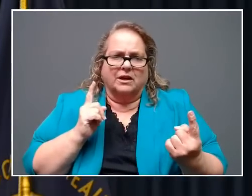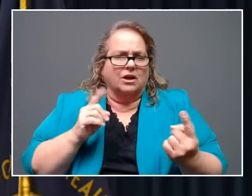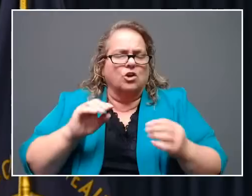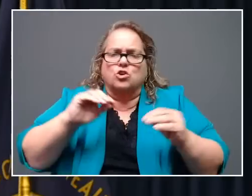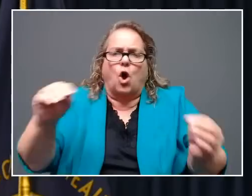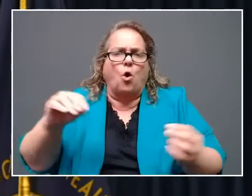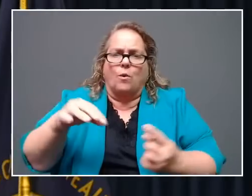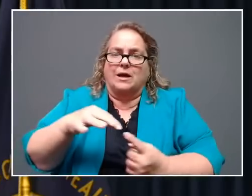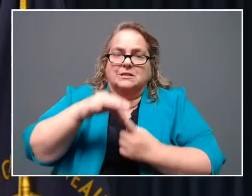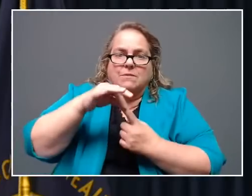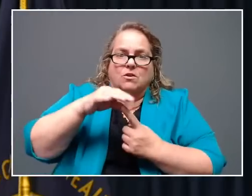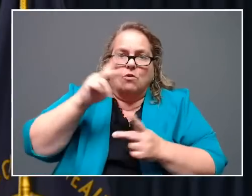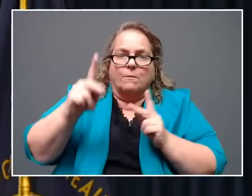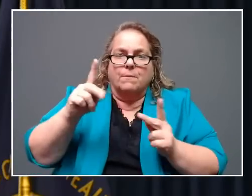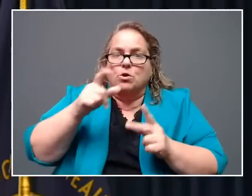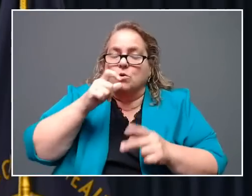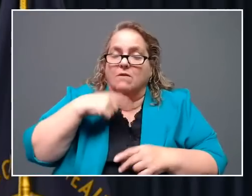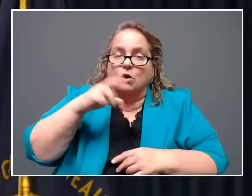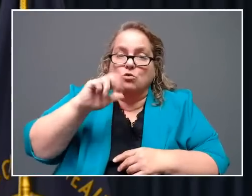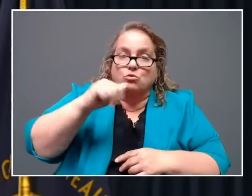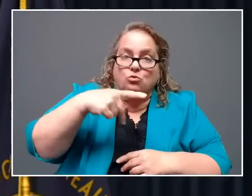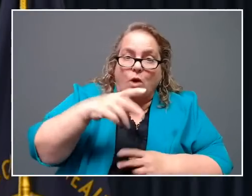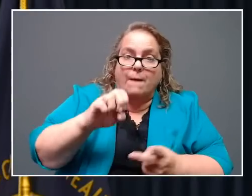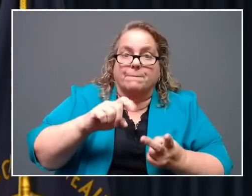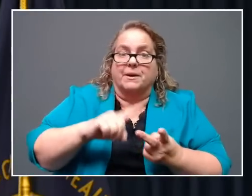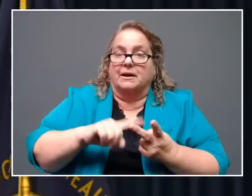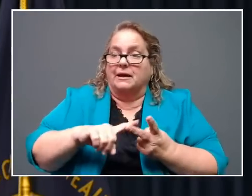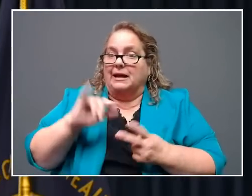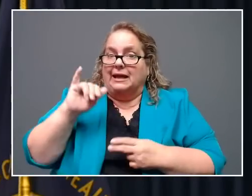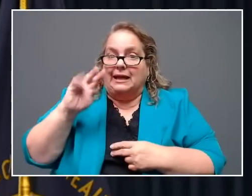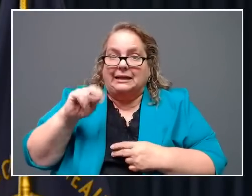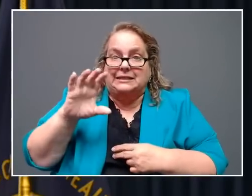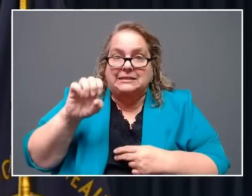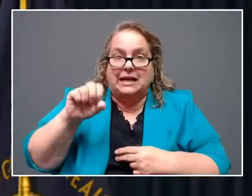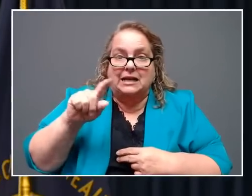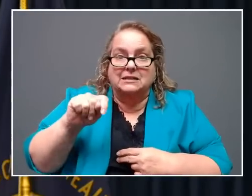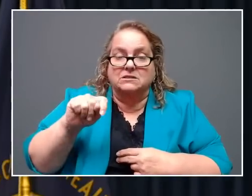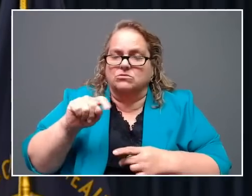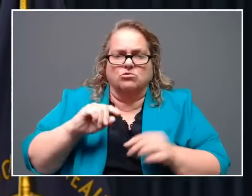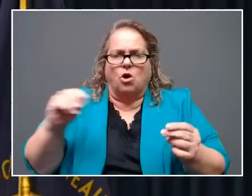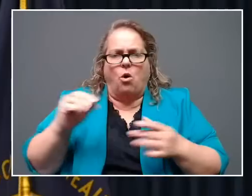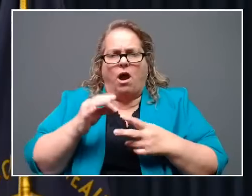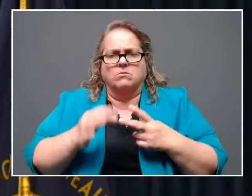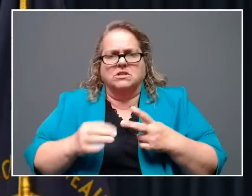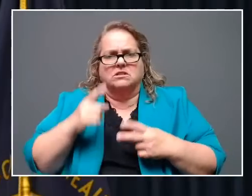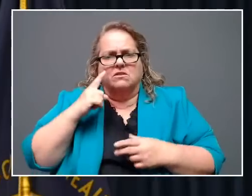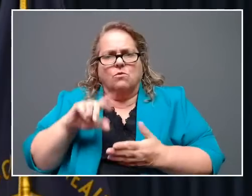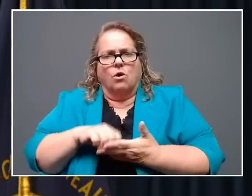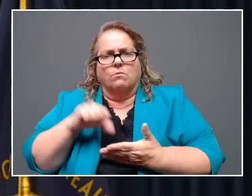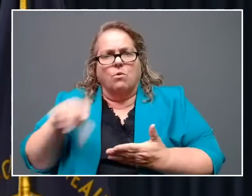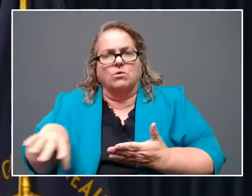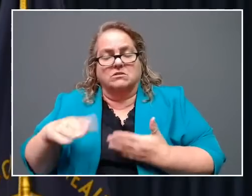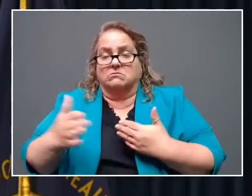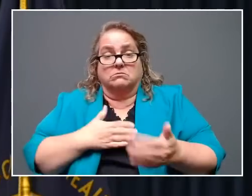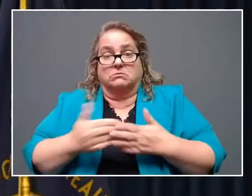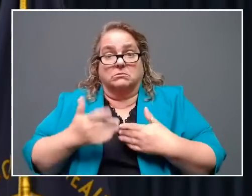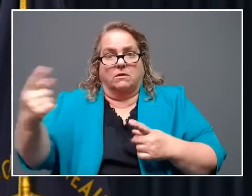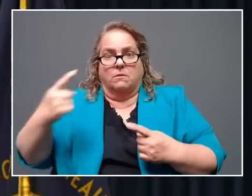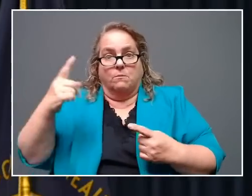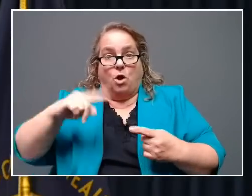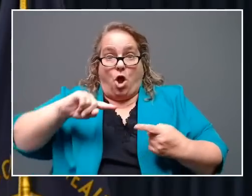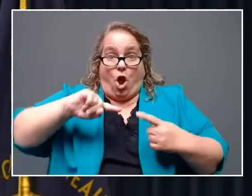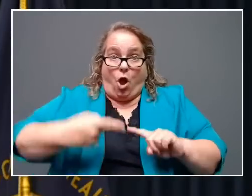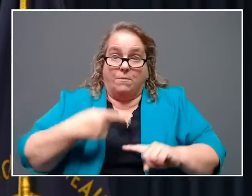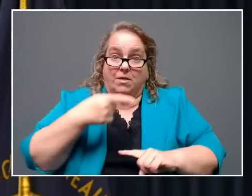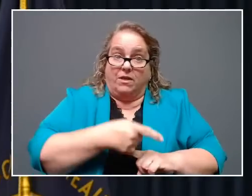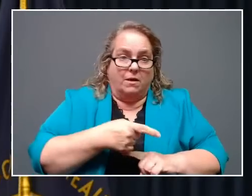of rape and incest, giving them no options despite the fact that they have been harmed. And what they're going through is through absolutely 0